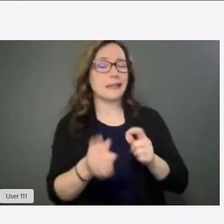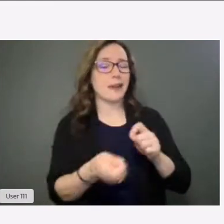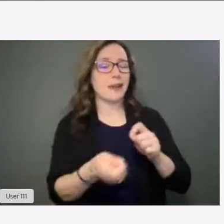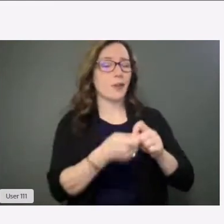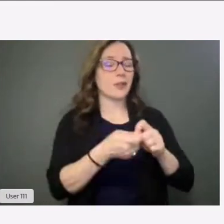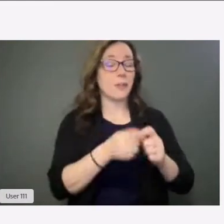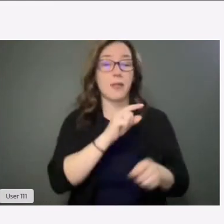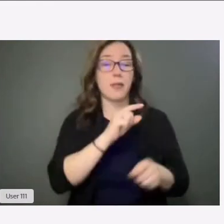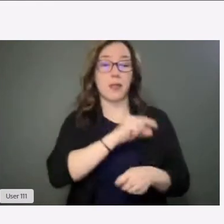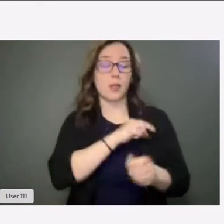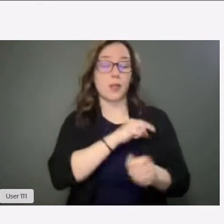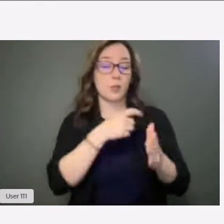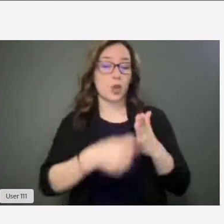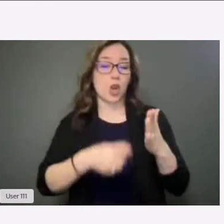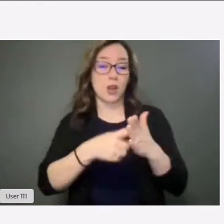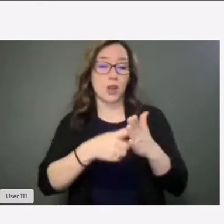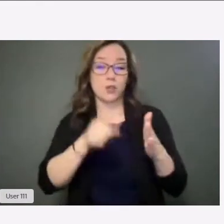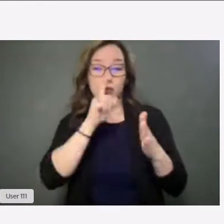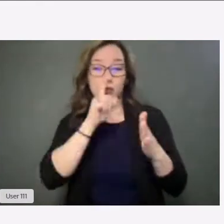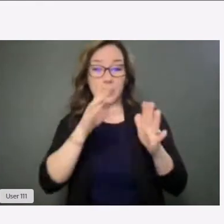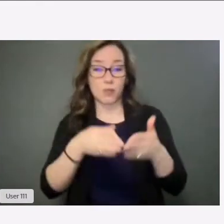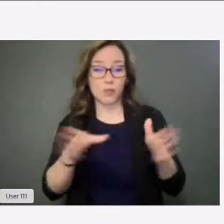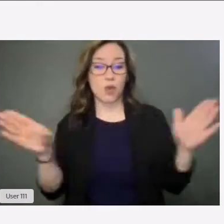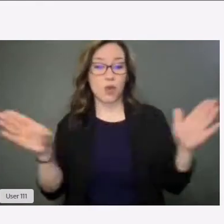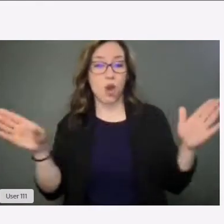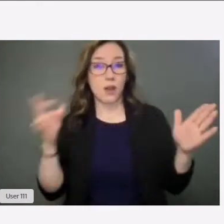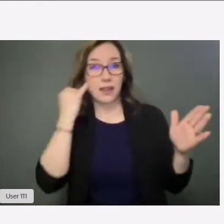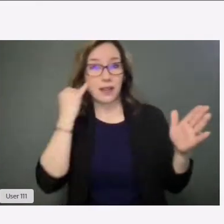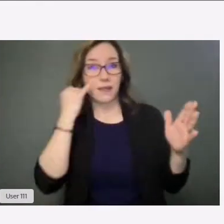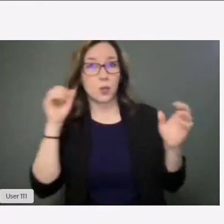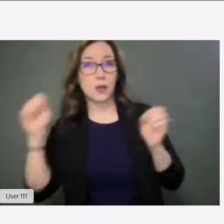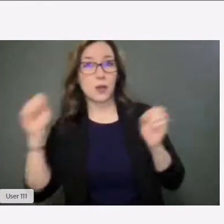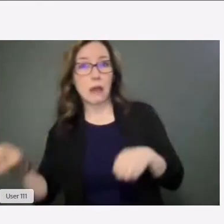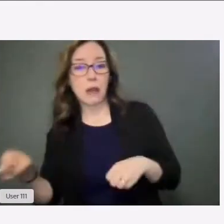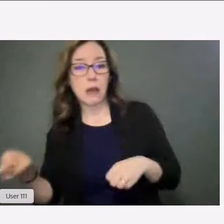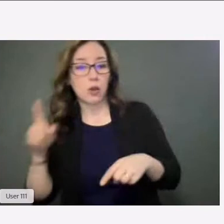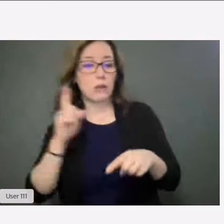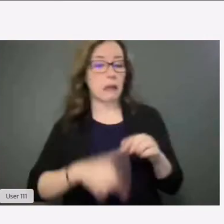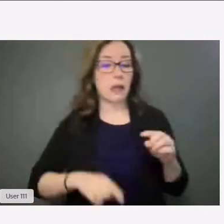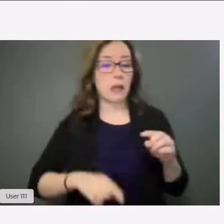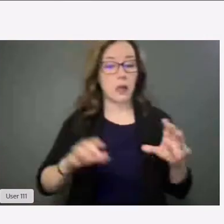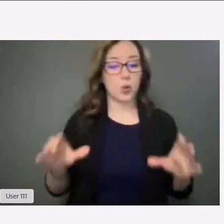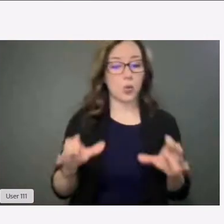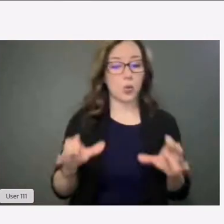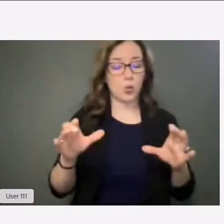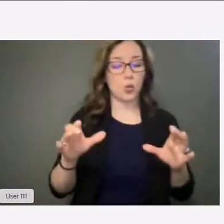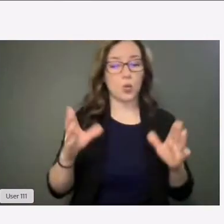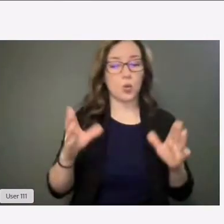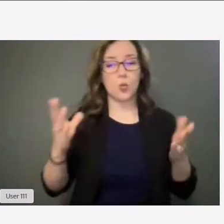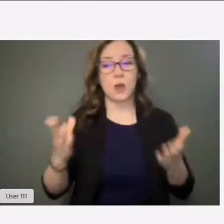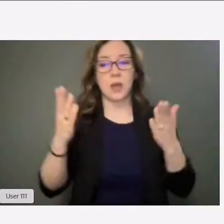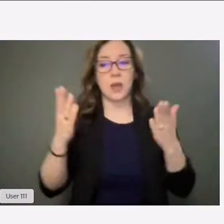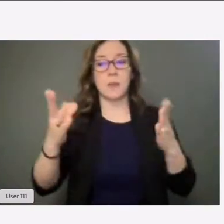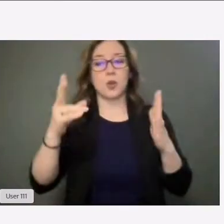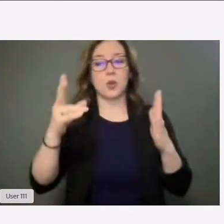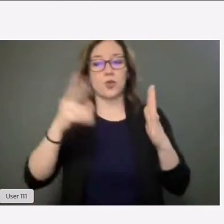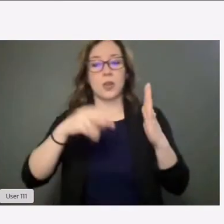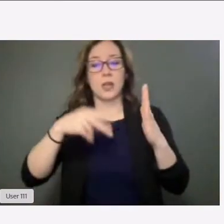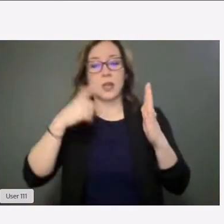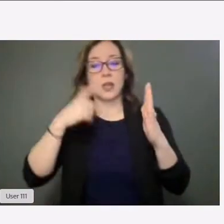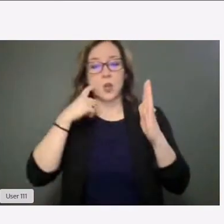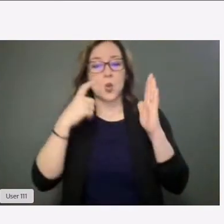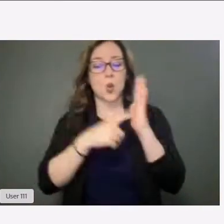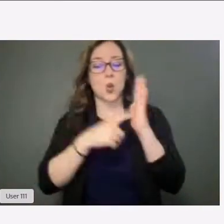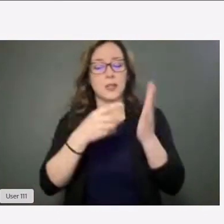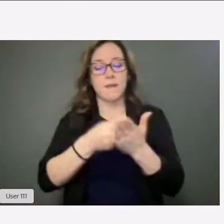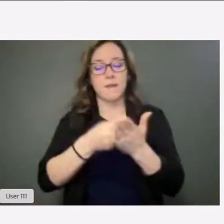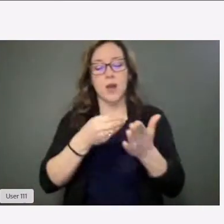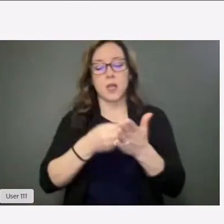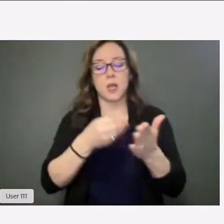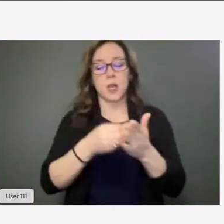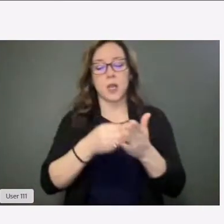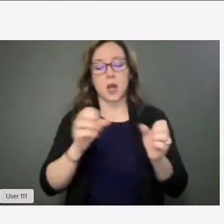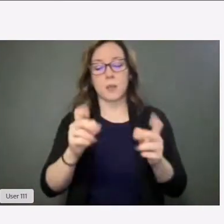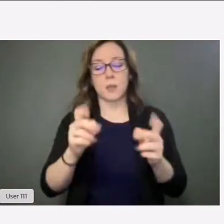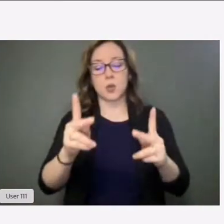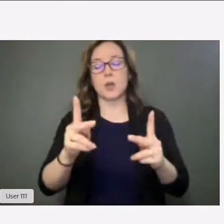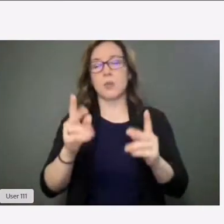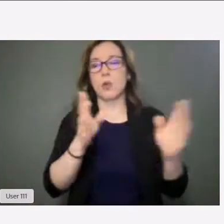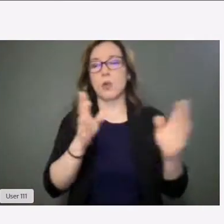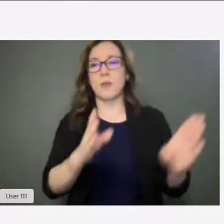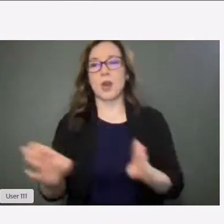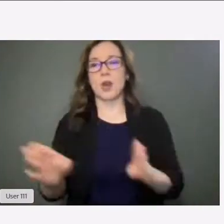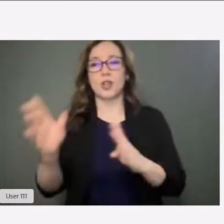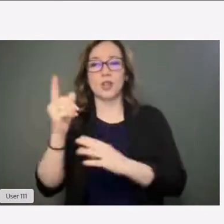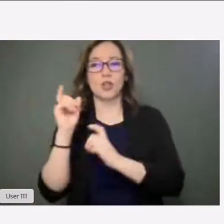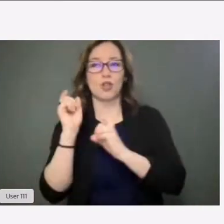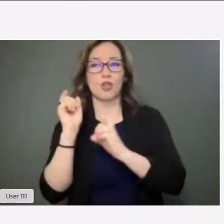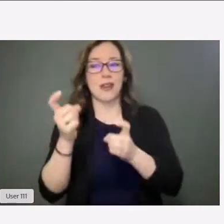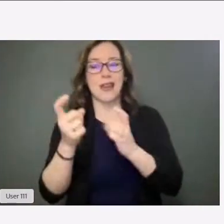eligible costs are pretty broad in what you can or can't do. I would recommend reading the Notice of Funding Opportunity and the Preparedness Grants Manual that go